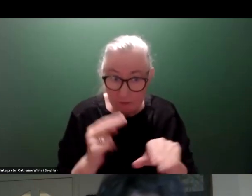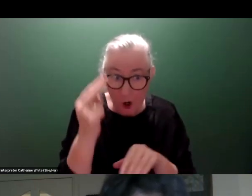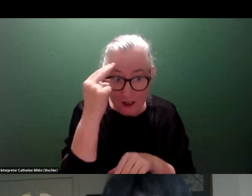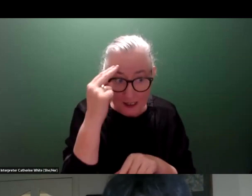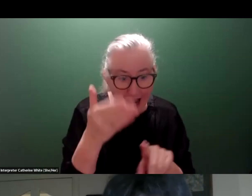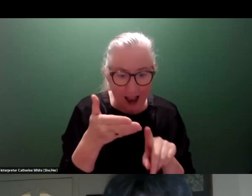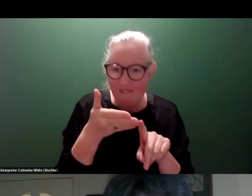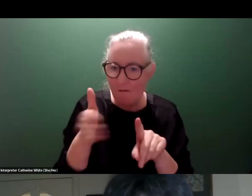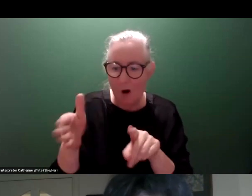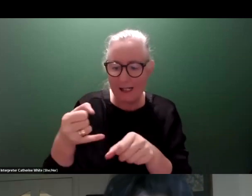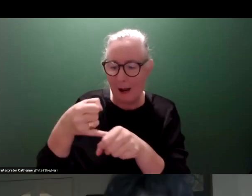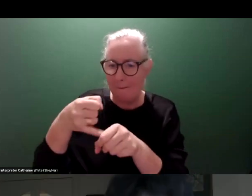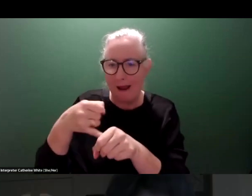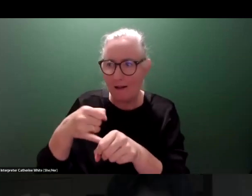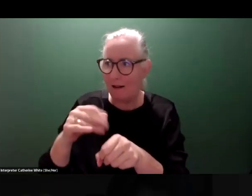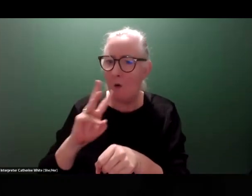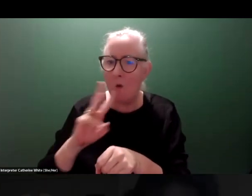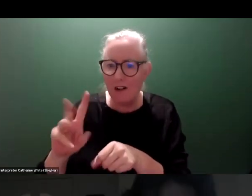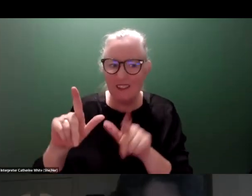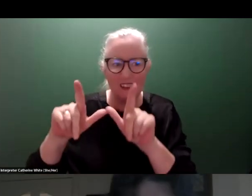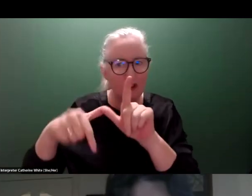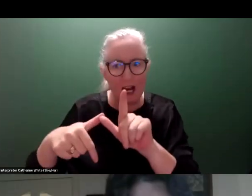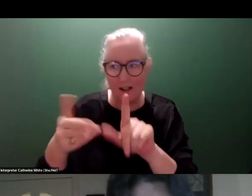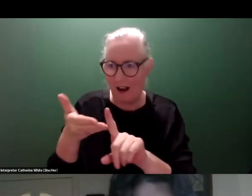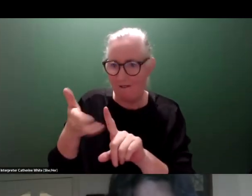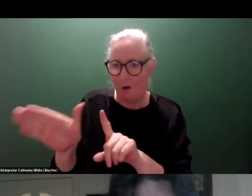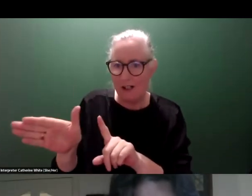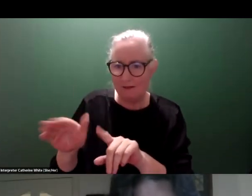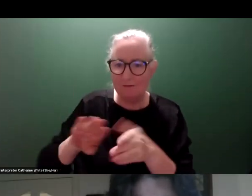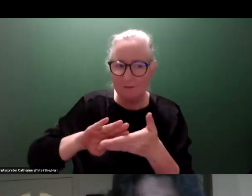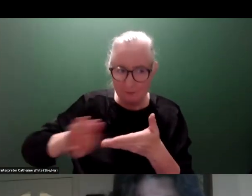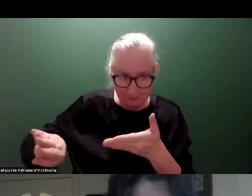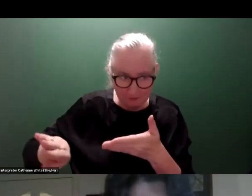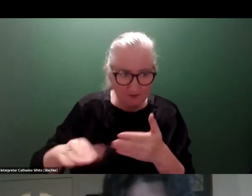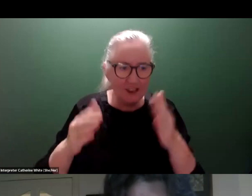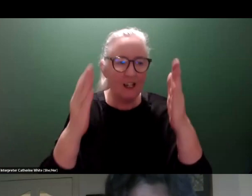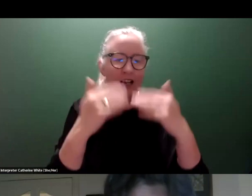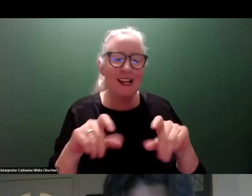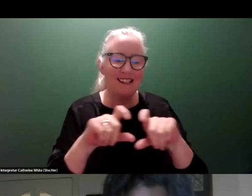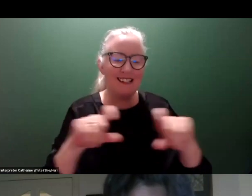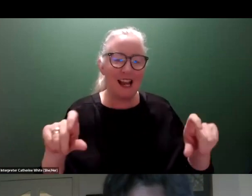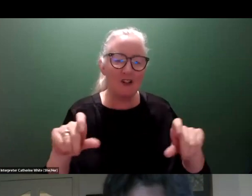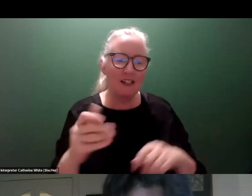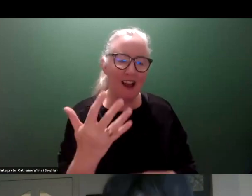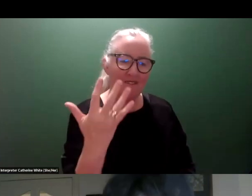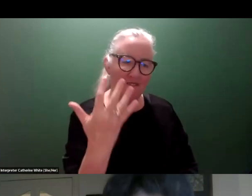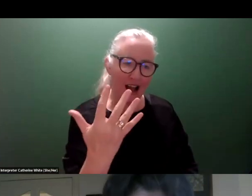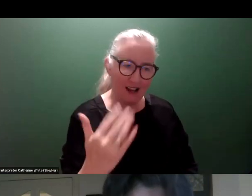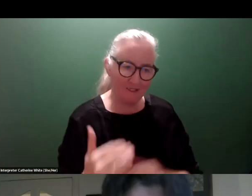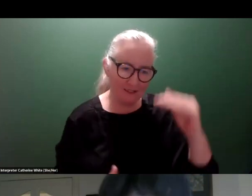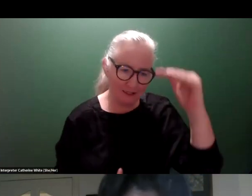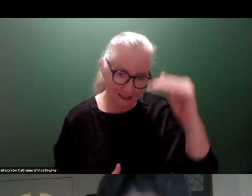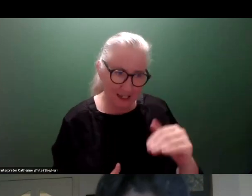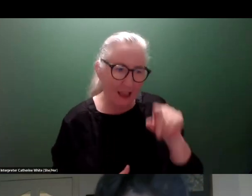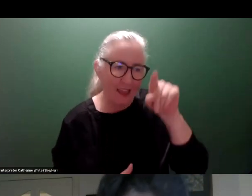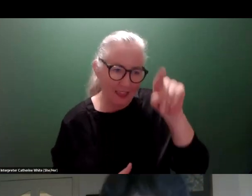avoiding medical terminology and jargon. Moving now to section 5, and here you'll see quite a